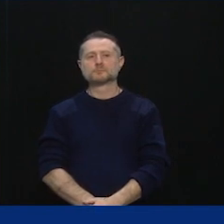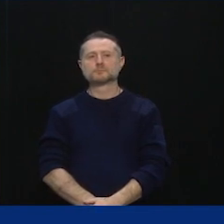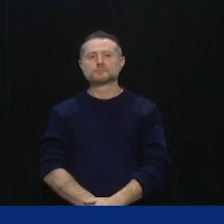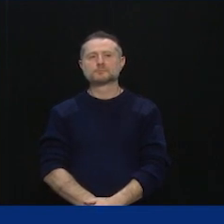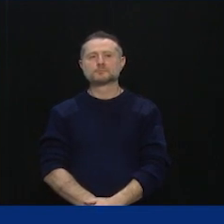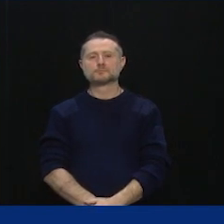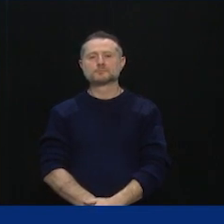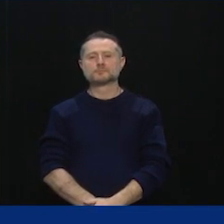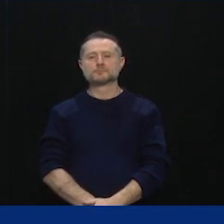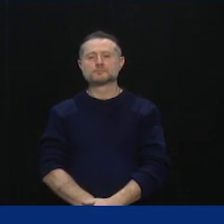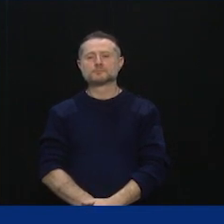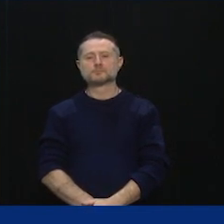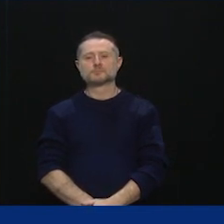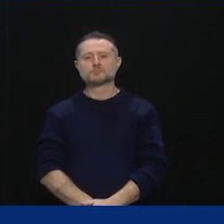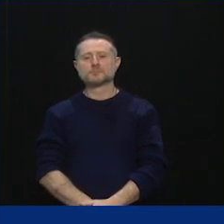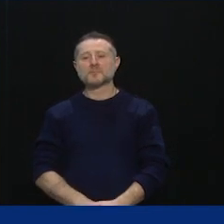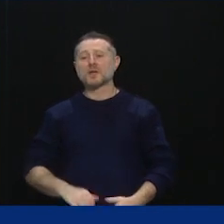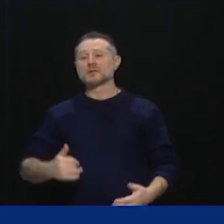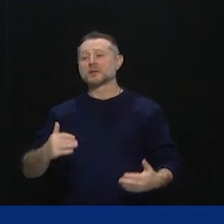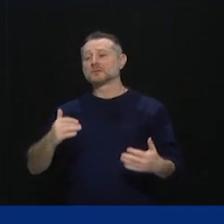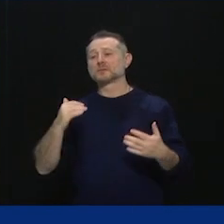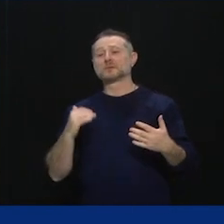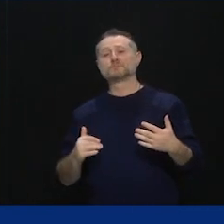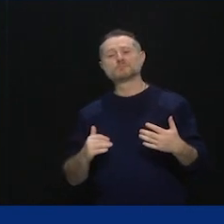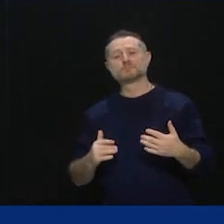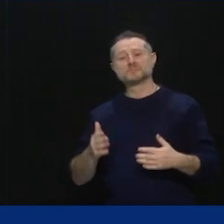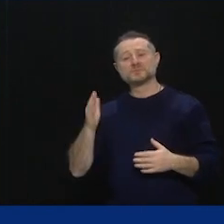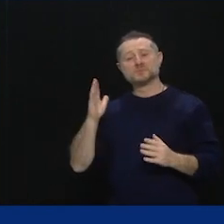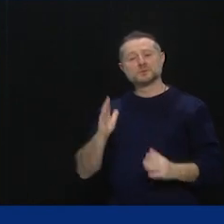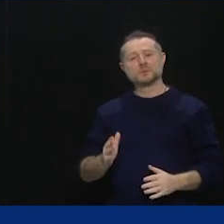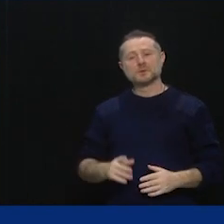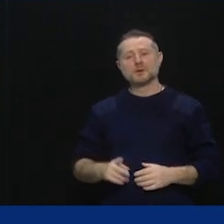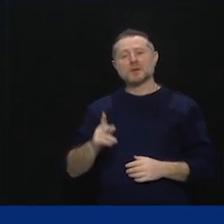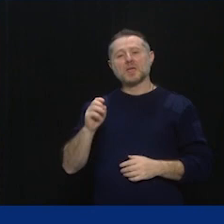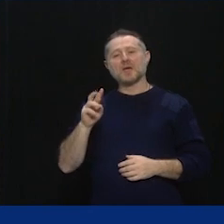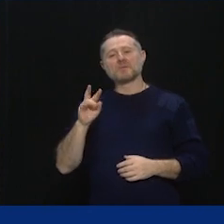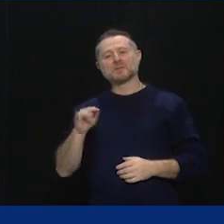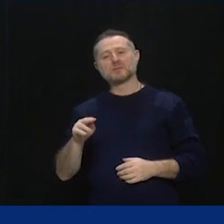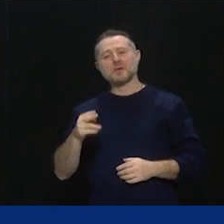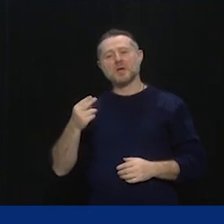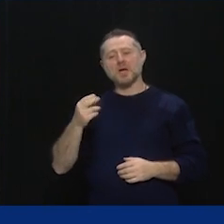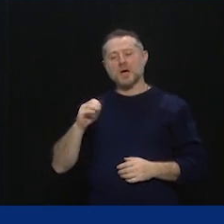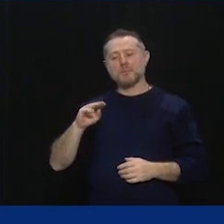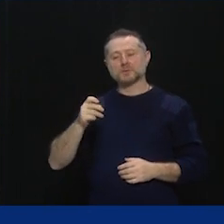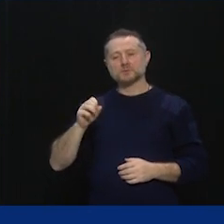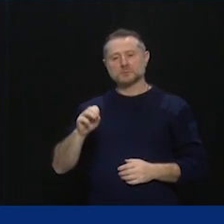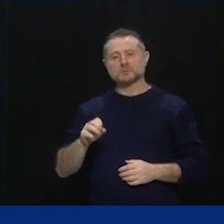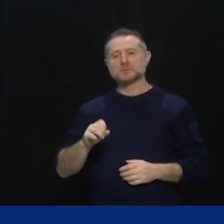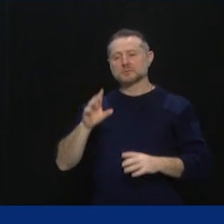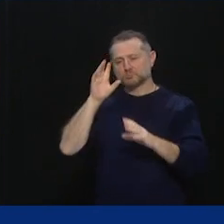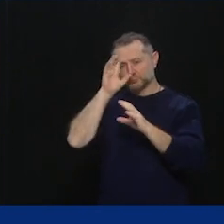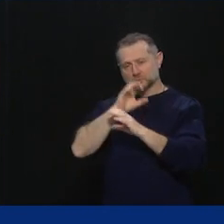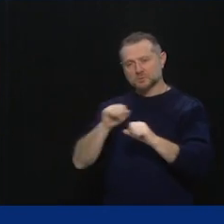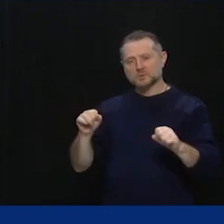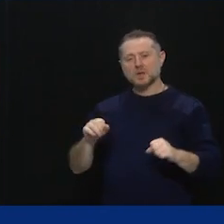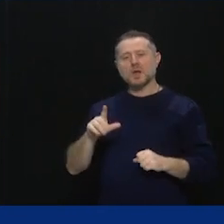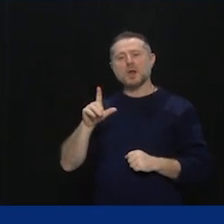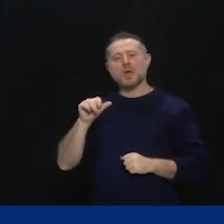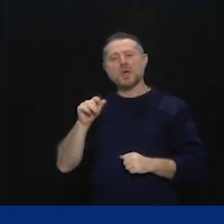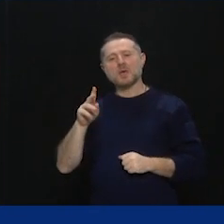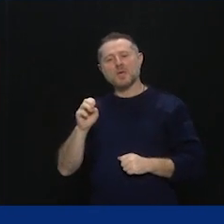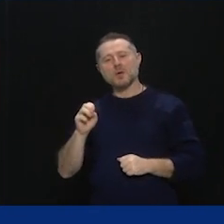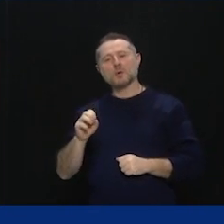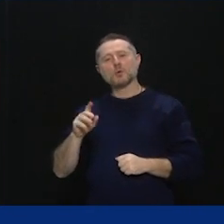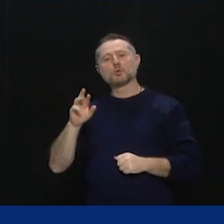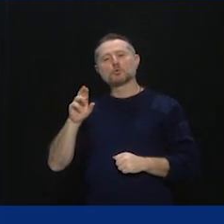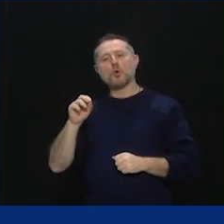Our next speaker is Kevin Hims. Kevin is president of the Lake Ronkonkoma Chamber of Commerce. And we worked with